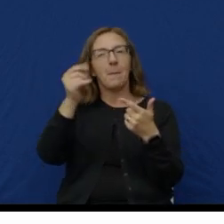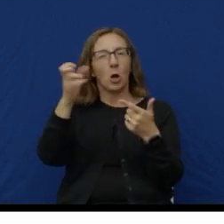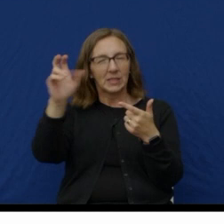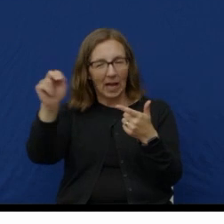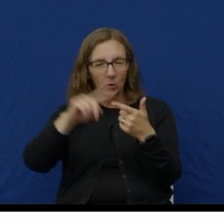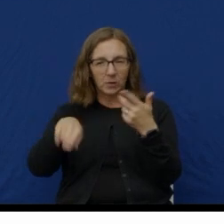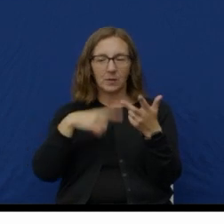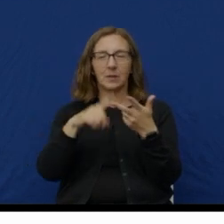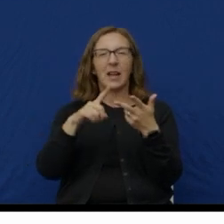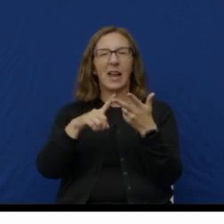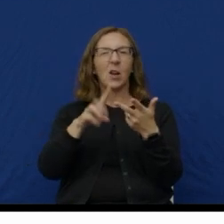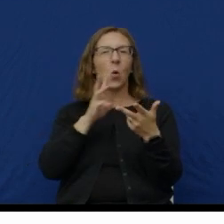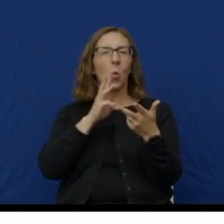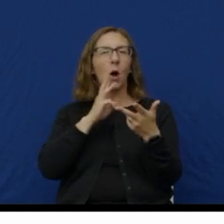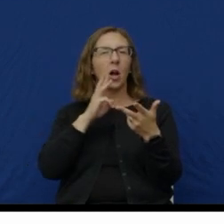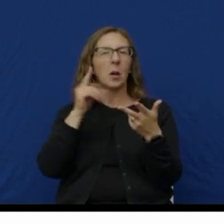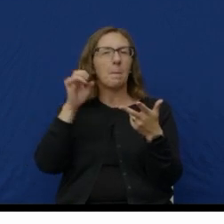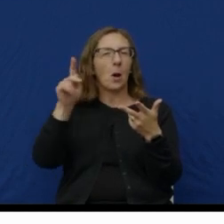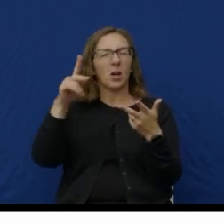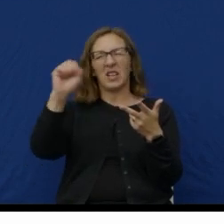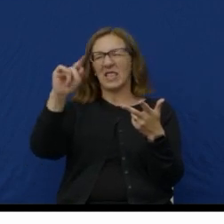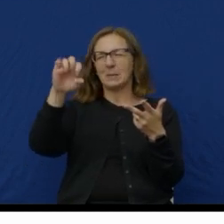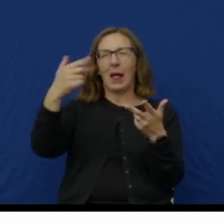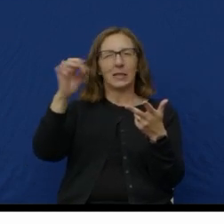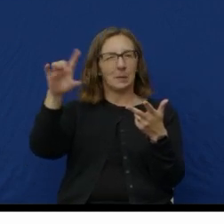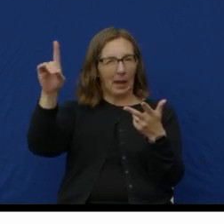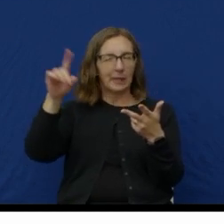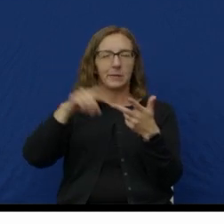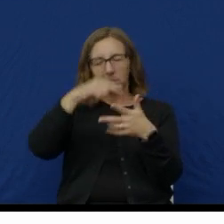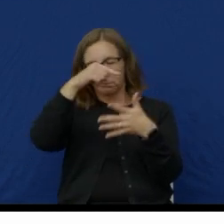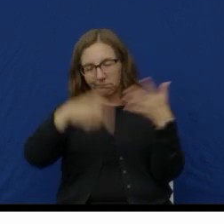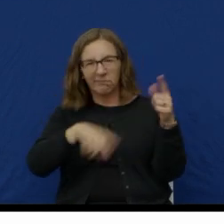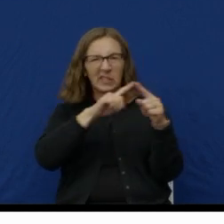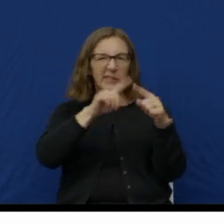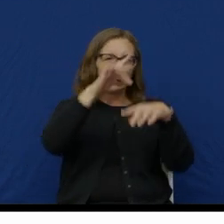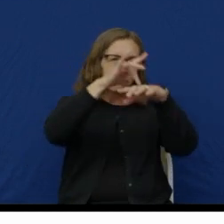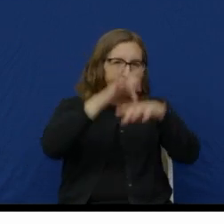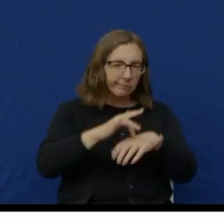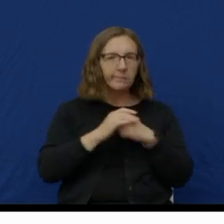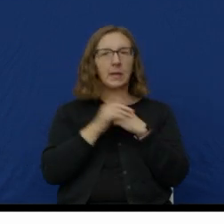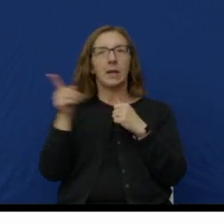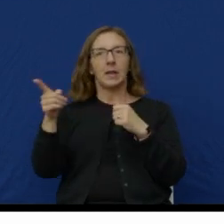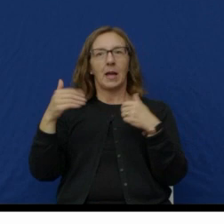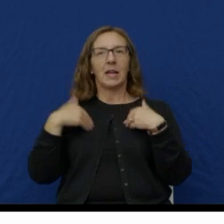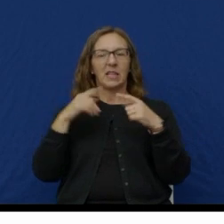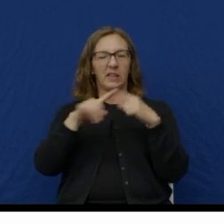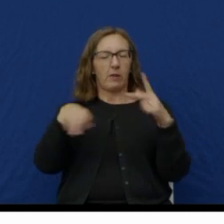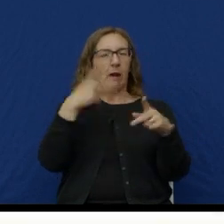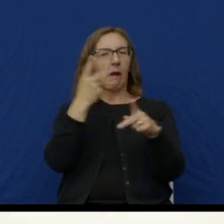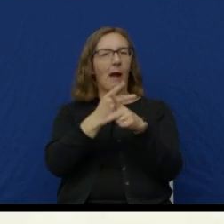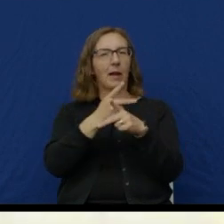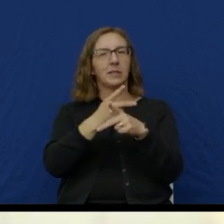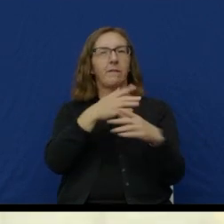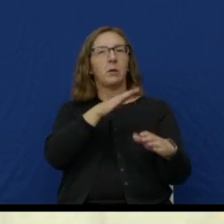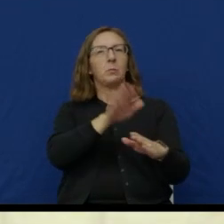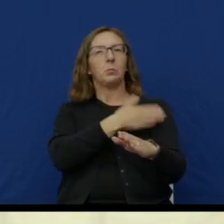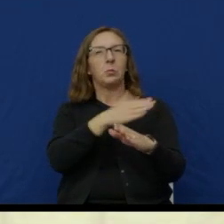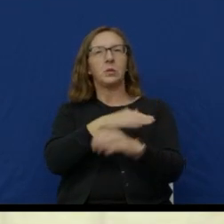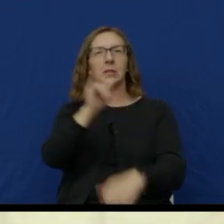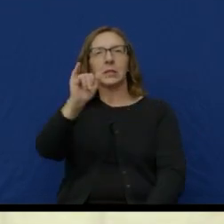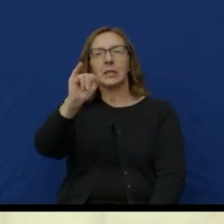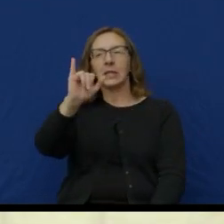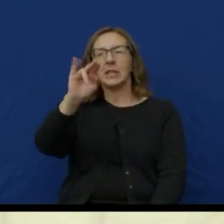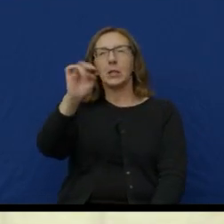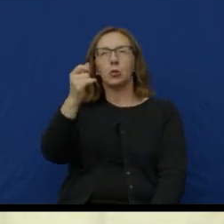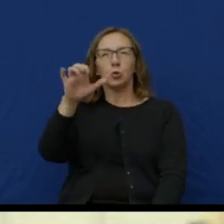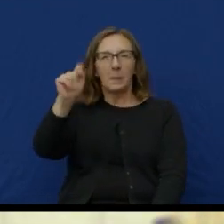and the Science Center. Louisville Folk School brought a variety of instruments and performed for students on 2 different occasions. I'm going to try to get in on